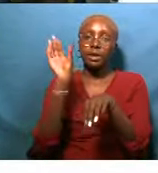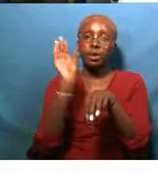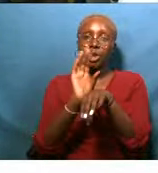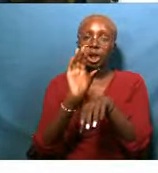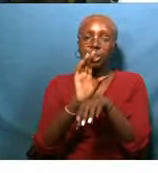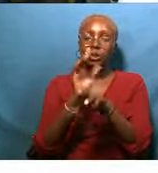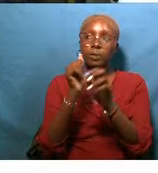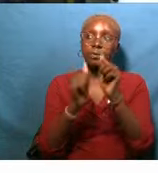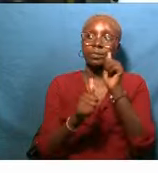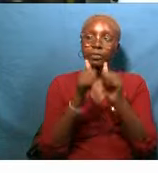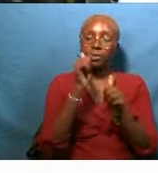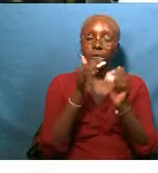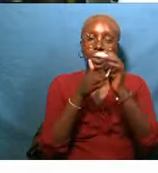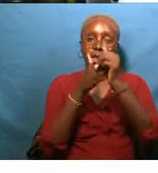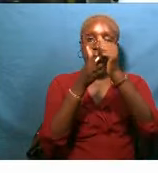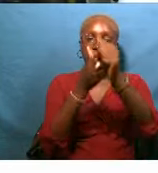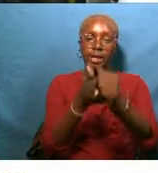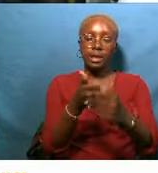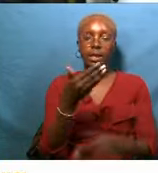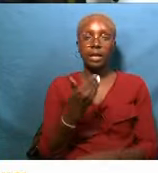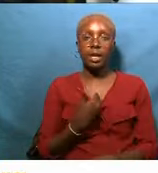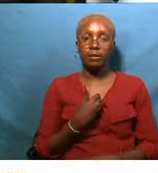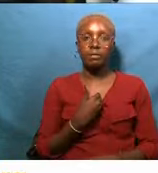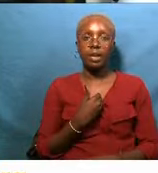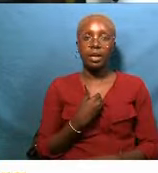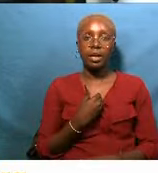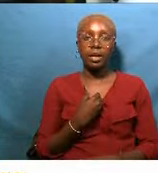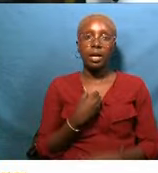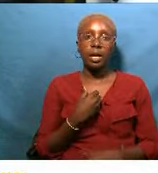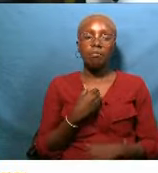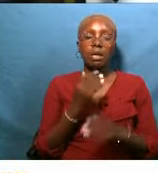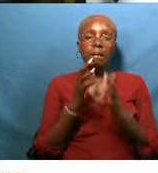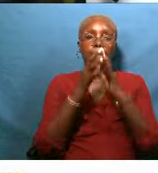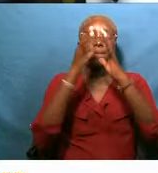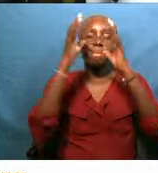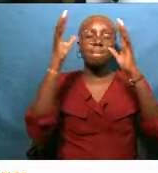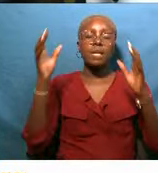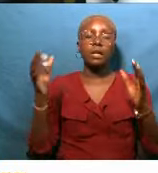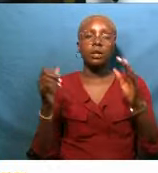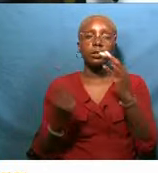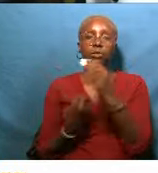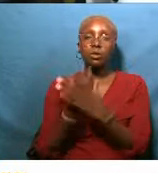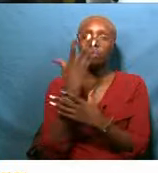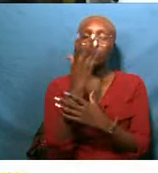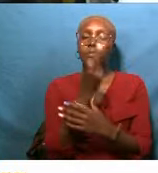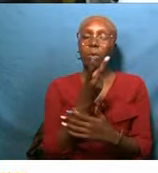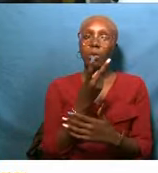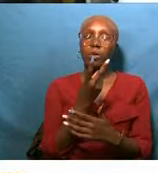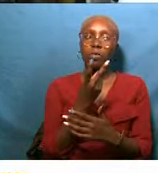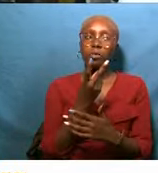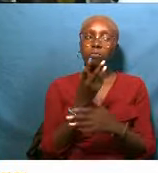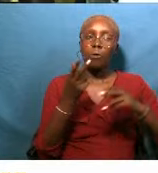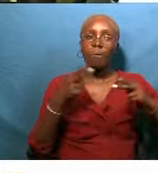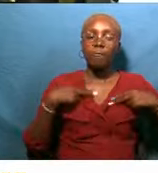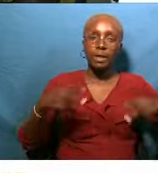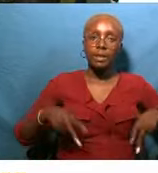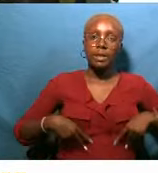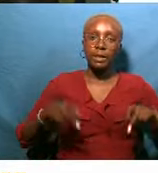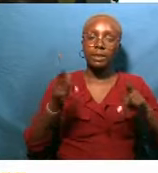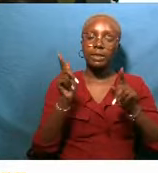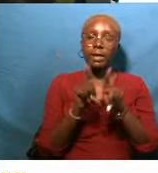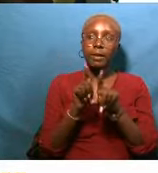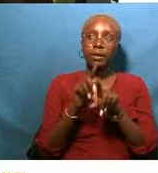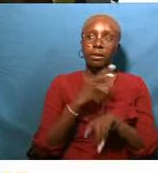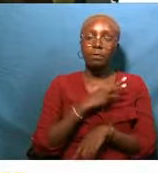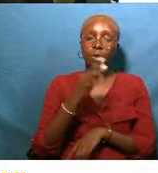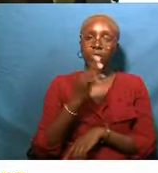which has led to tremendous growth, both physically and spiritually of